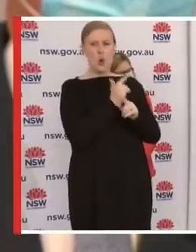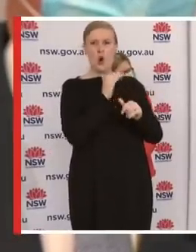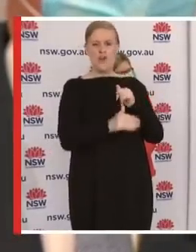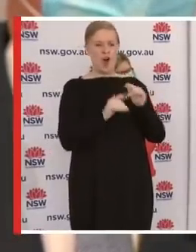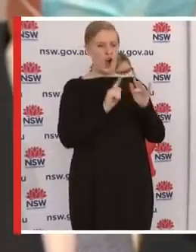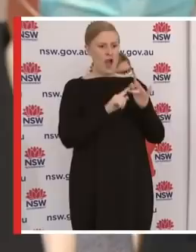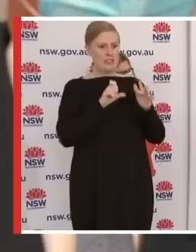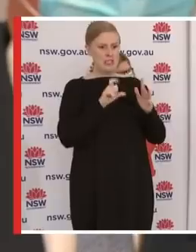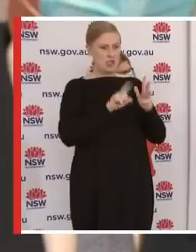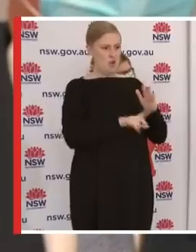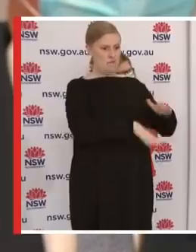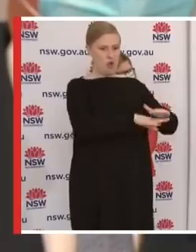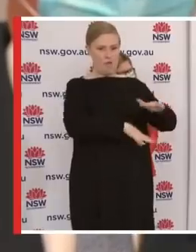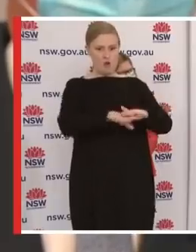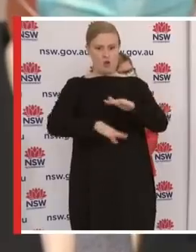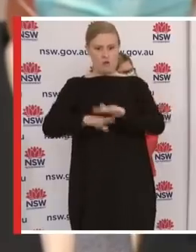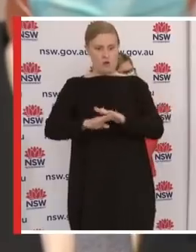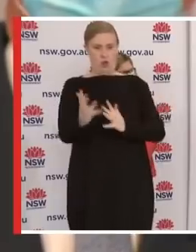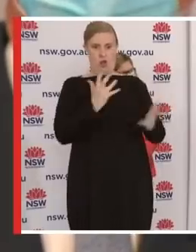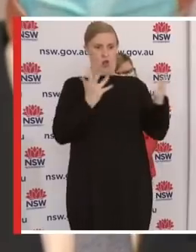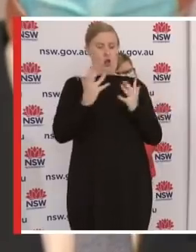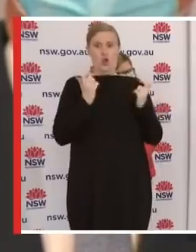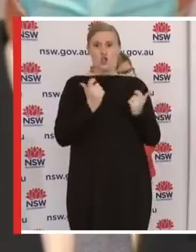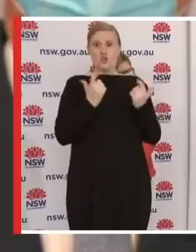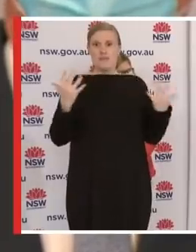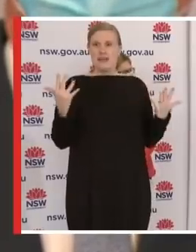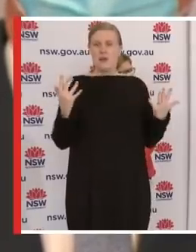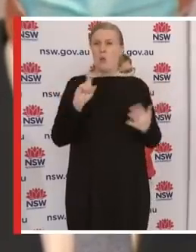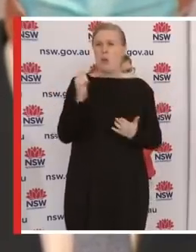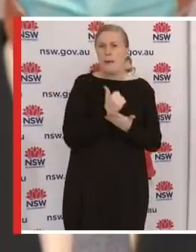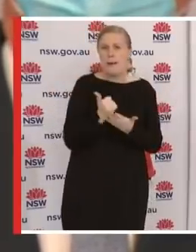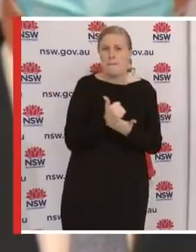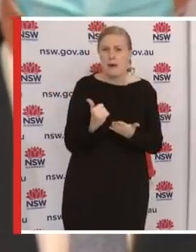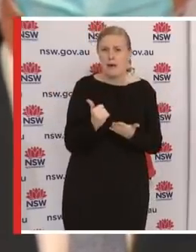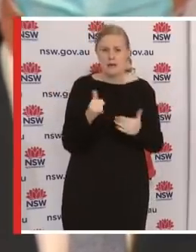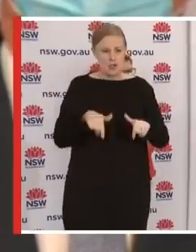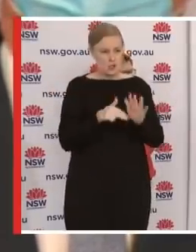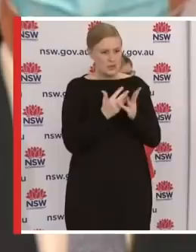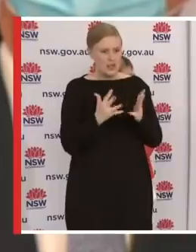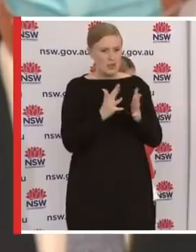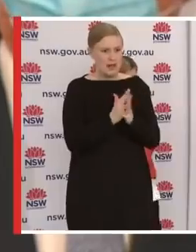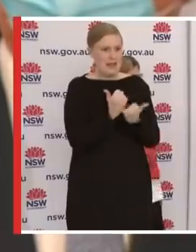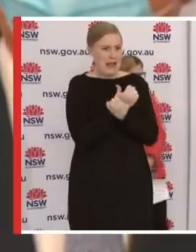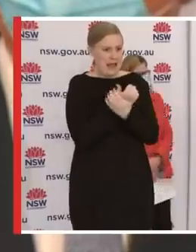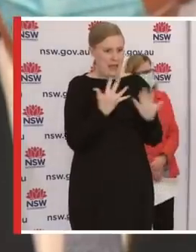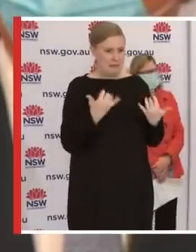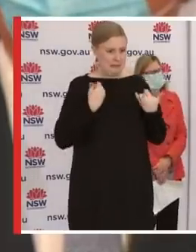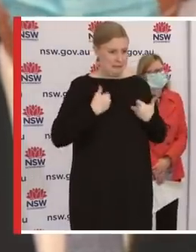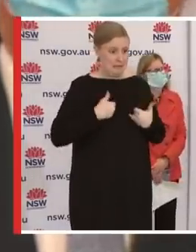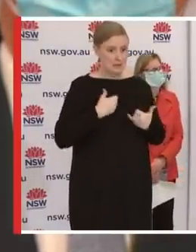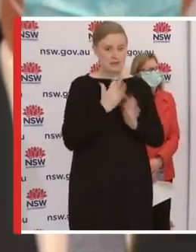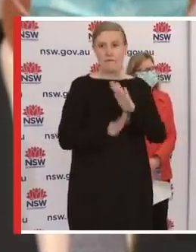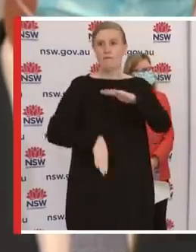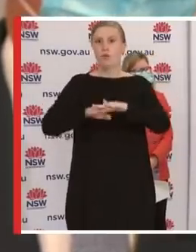be? I actually don't know the answer to that. I'd have to turn to our public health experts to give me advice on that. Do you think